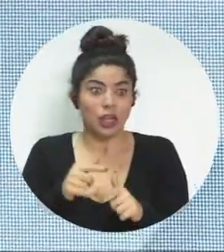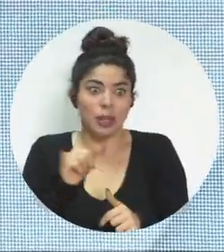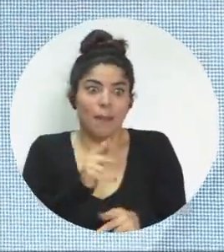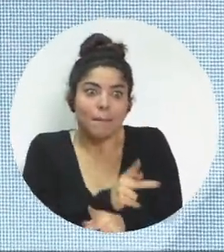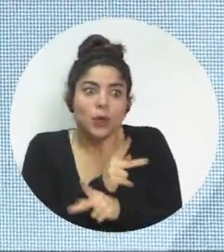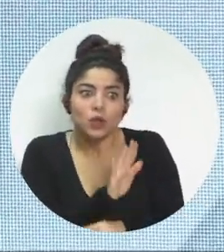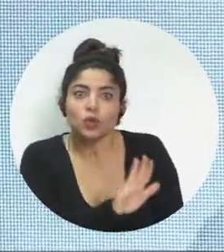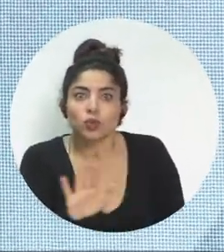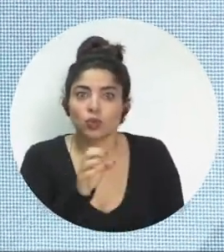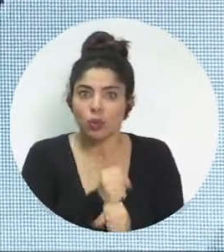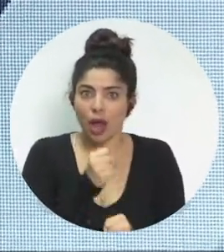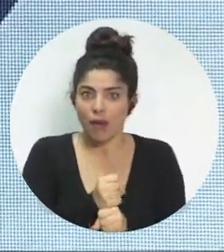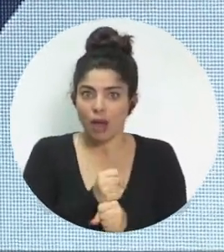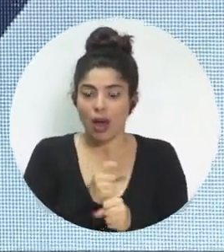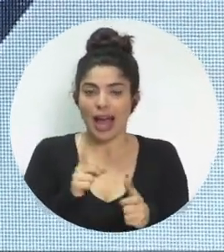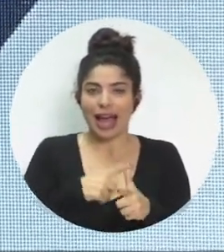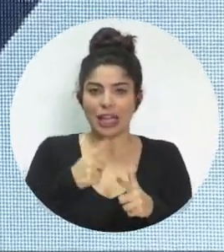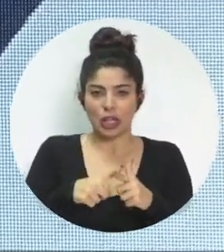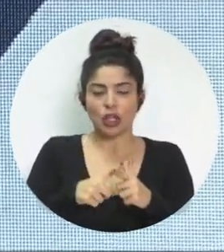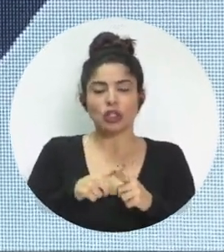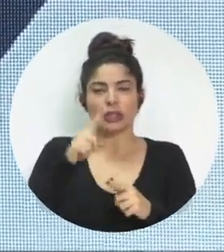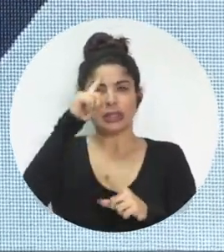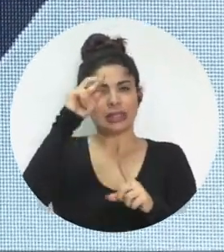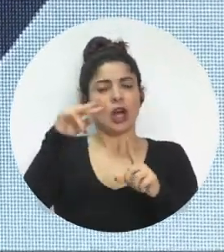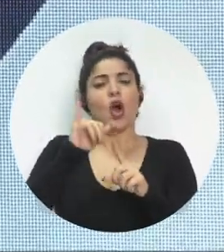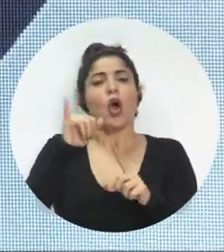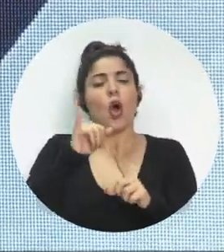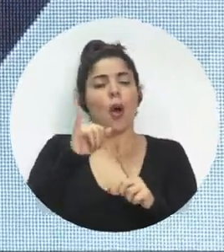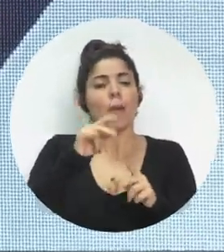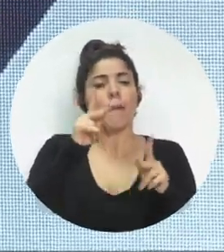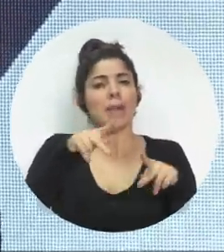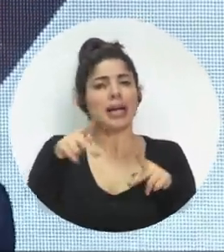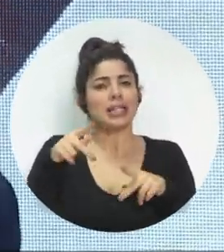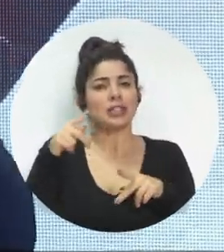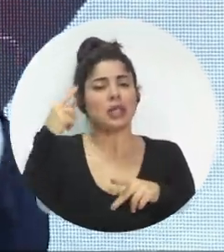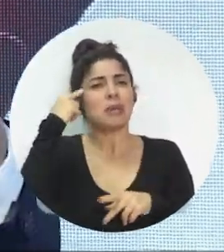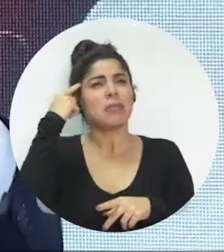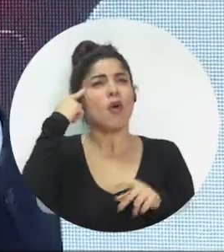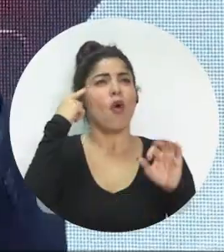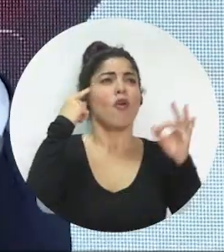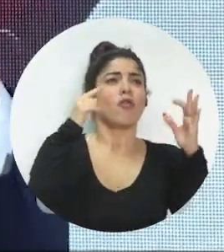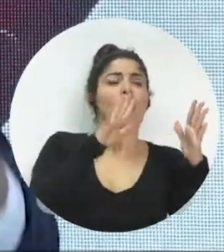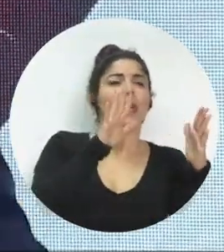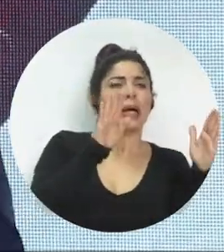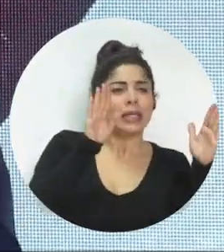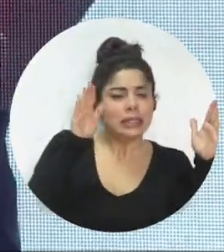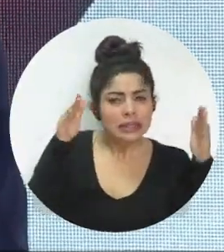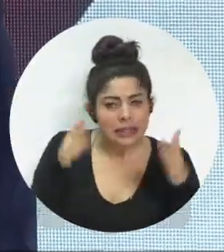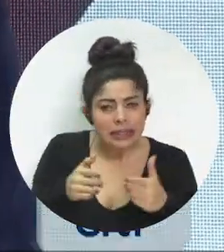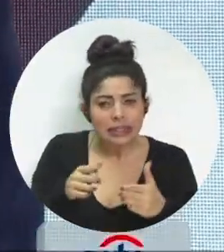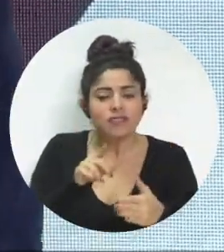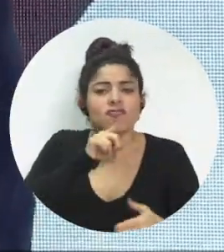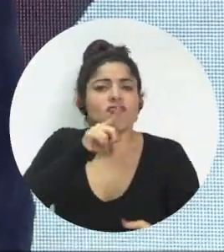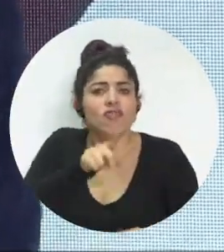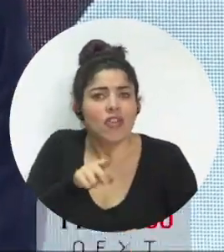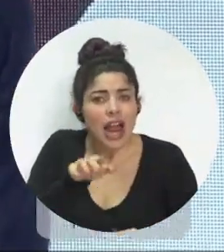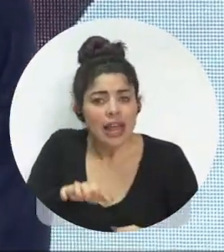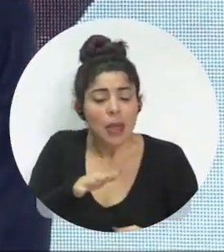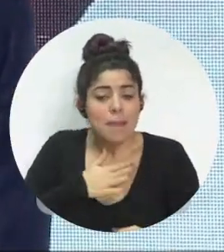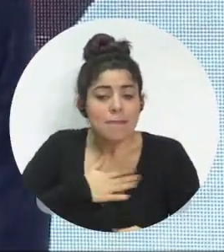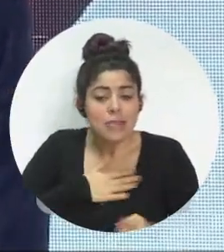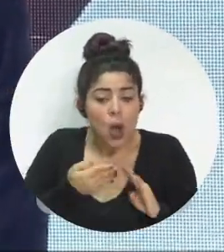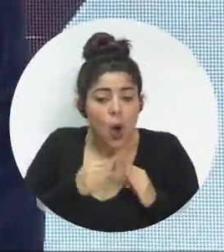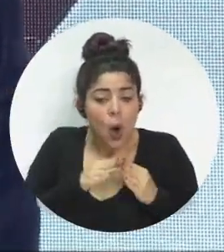so we also need to address that, and then to protect jobs as well. So the mindset is like reset, and people